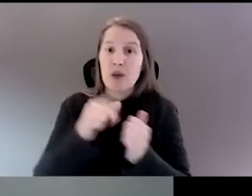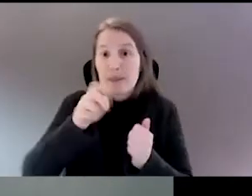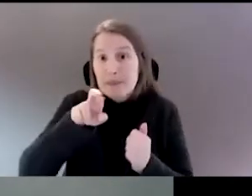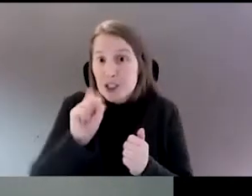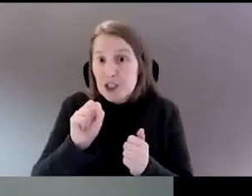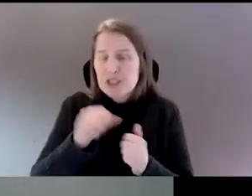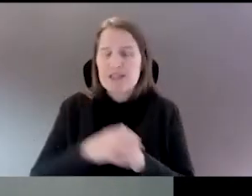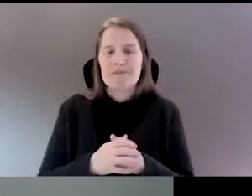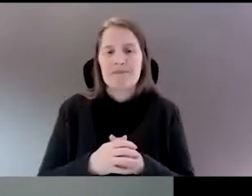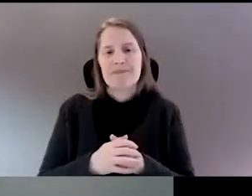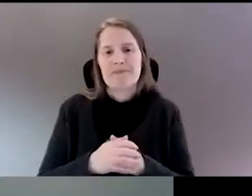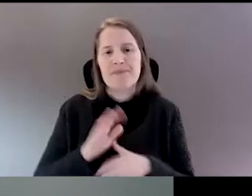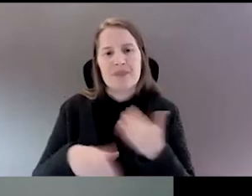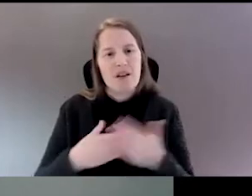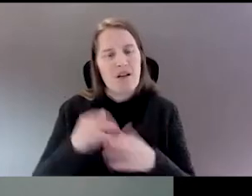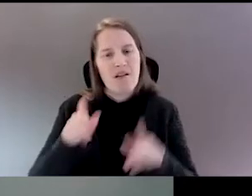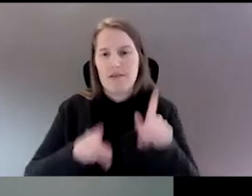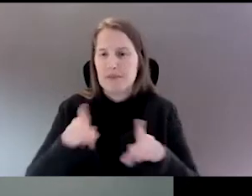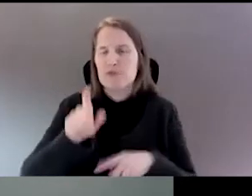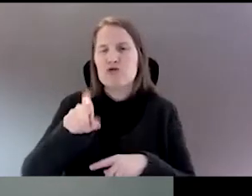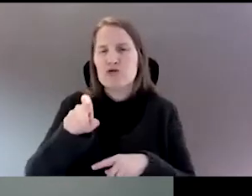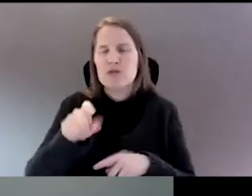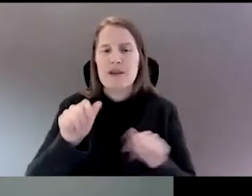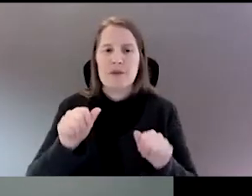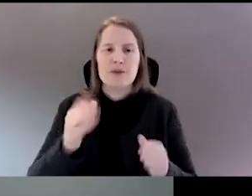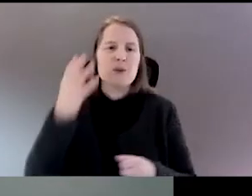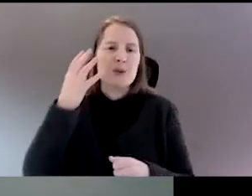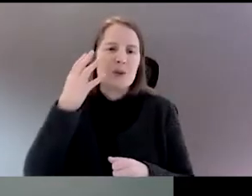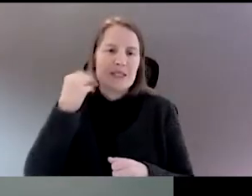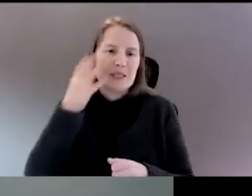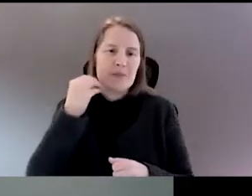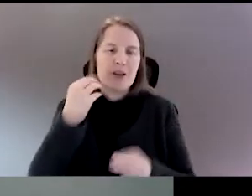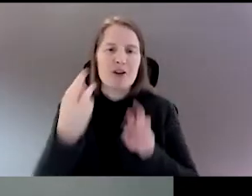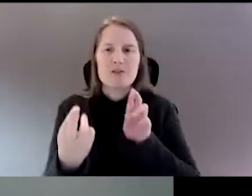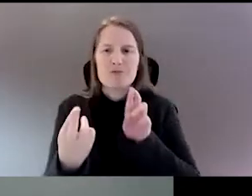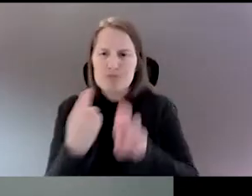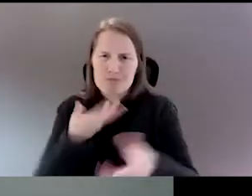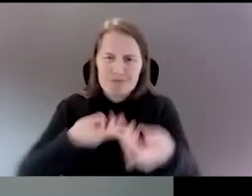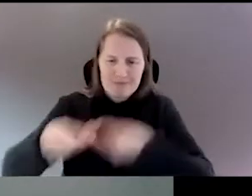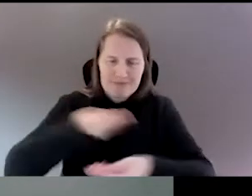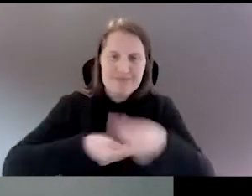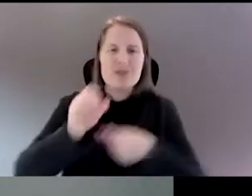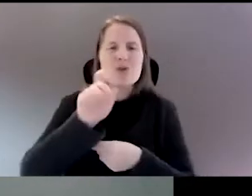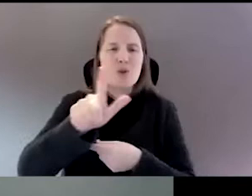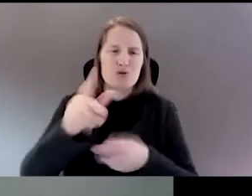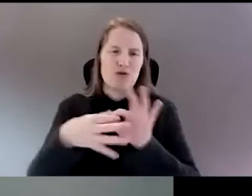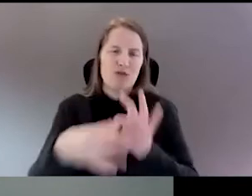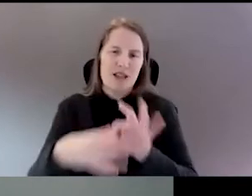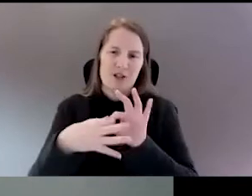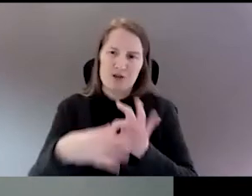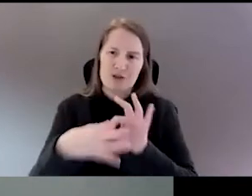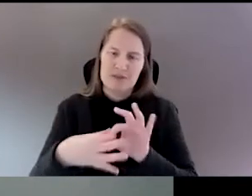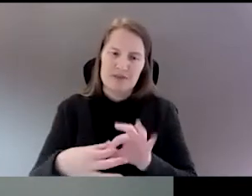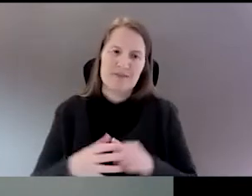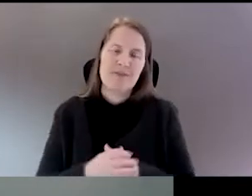people should be able to experience reciprocal social relationships. In addition to that, I want to improve